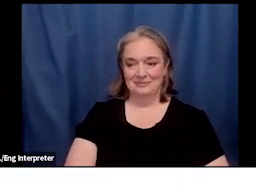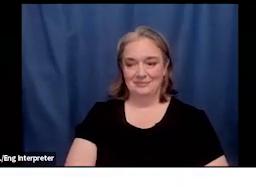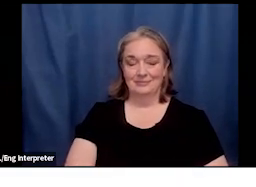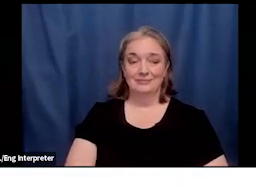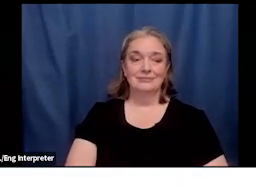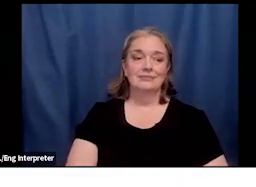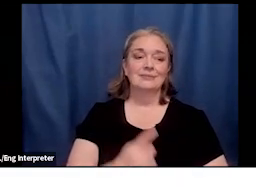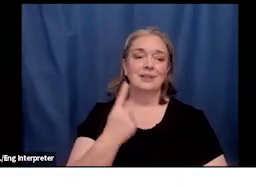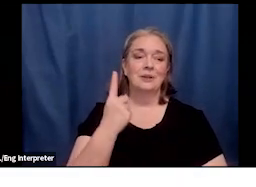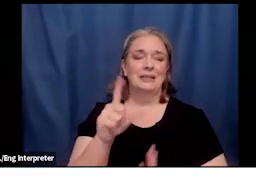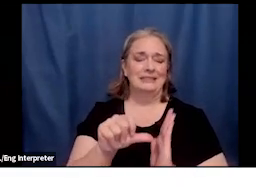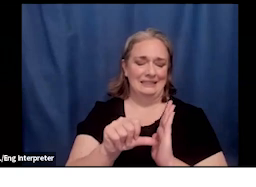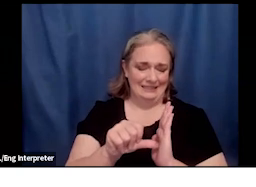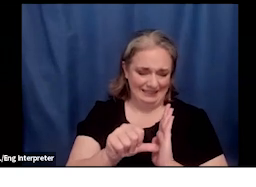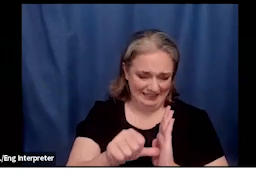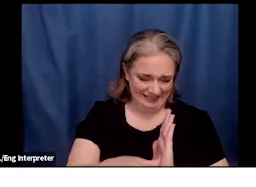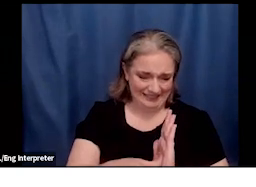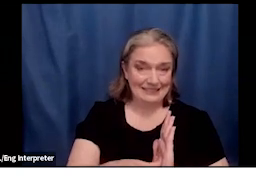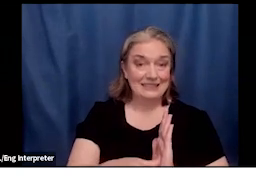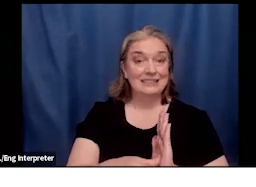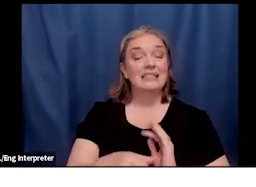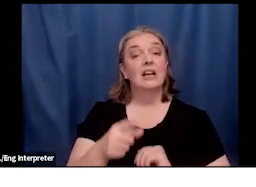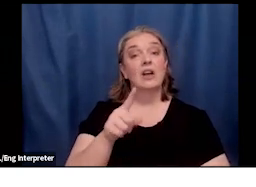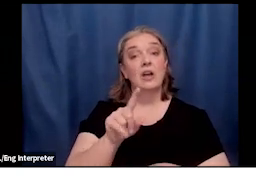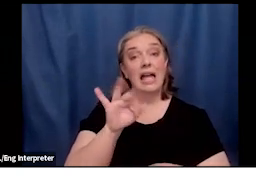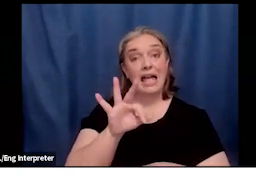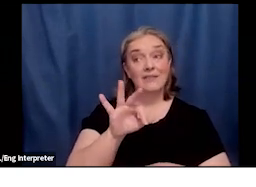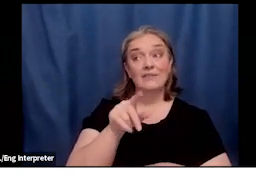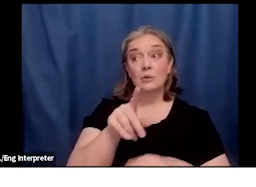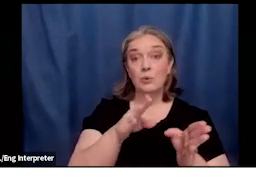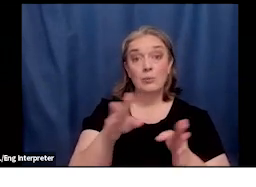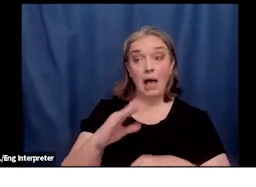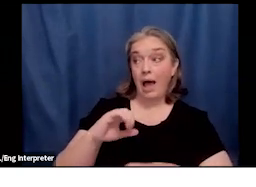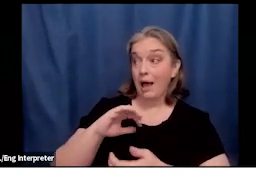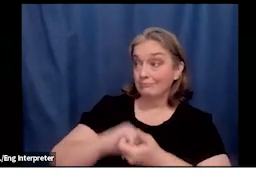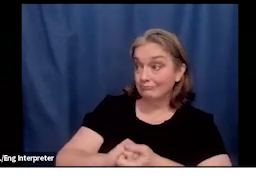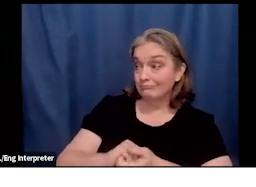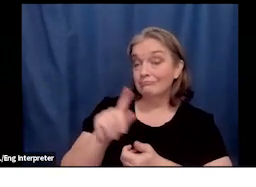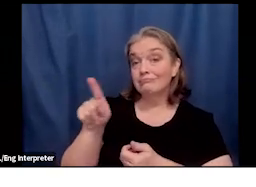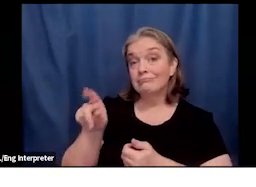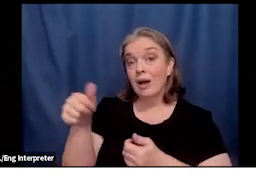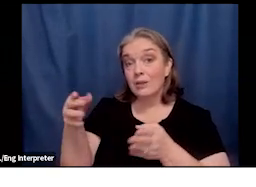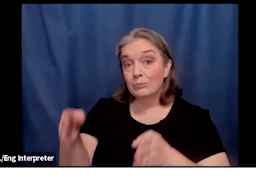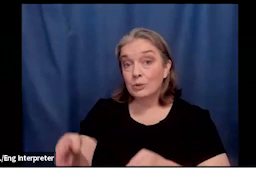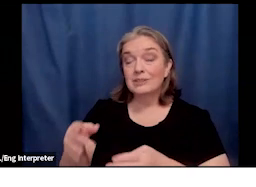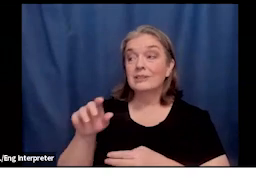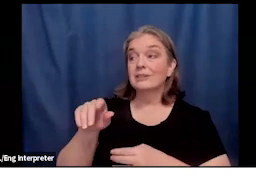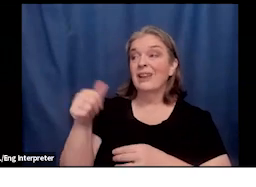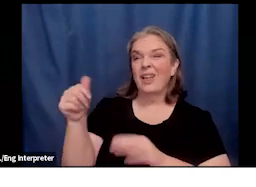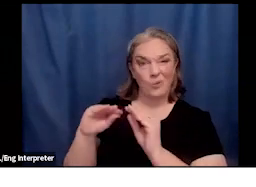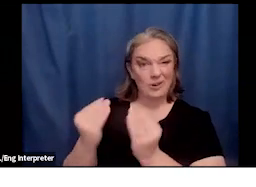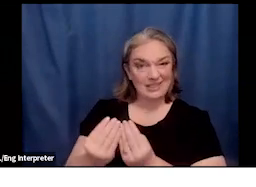big one is that if you are working in partnership with another organization or individual, you have some